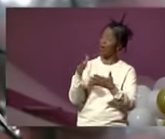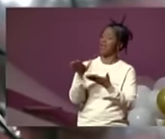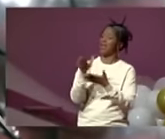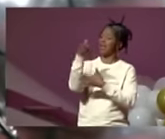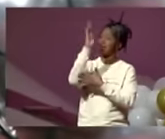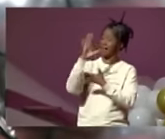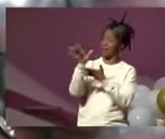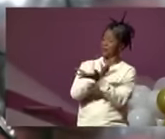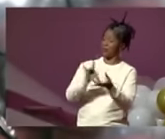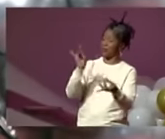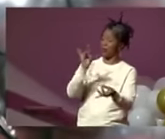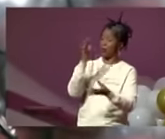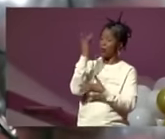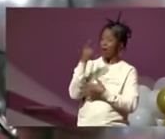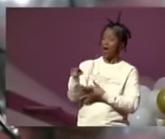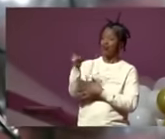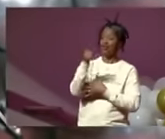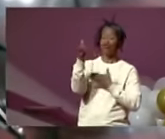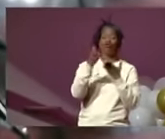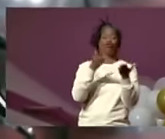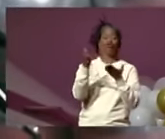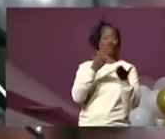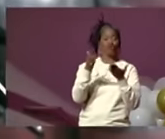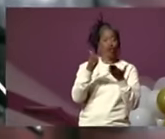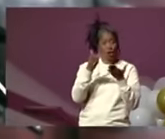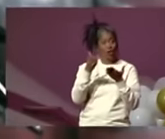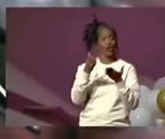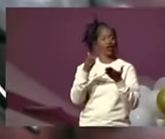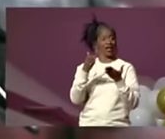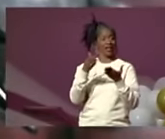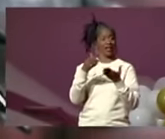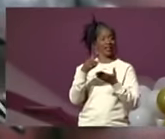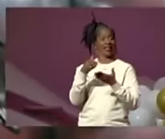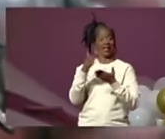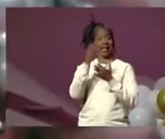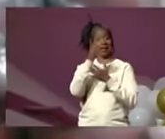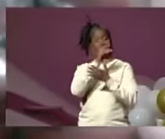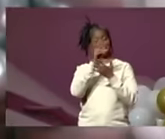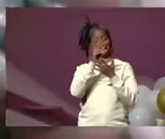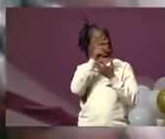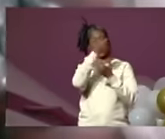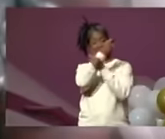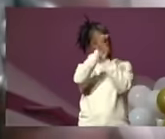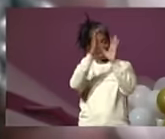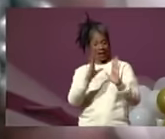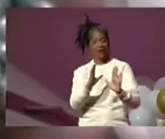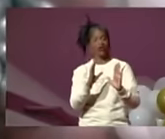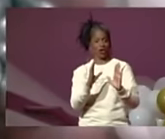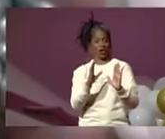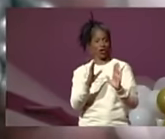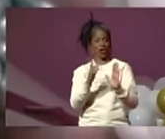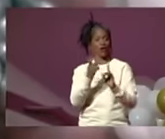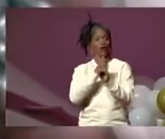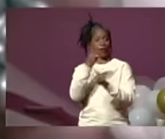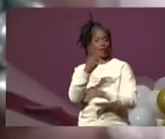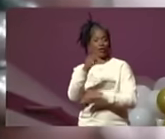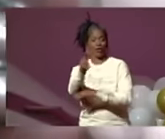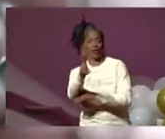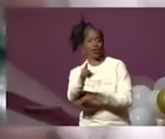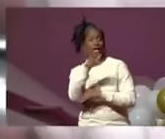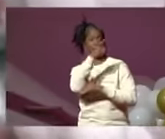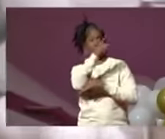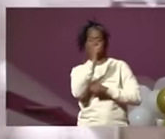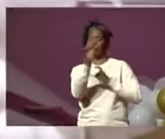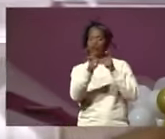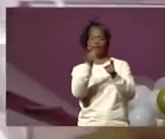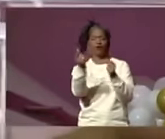out of Nazareth. And his name means he is with you. He'll save you from you and what's around you. And he'll give